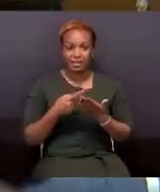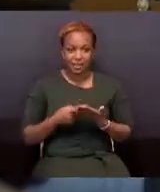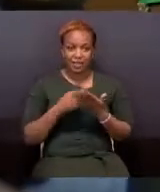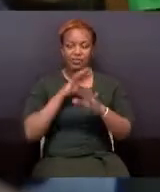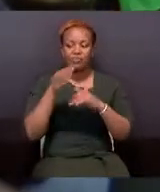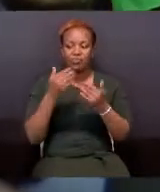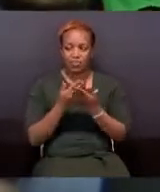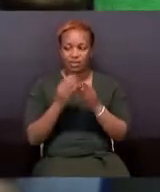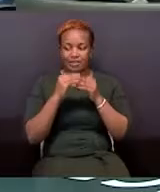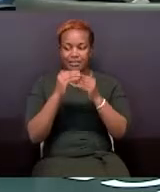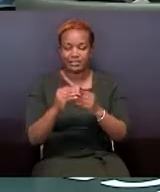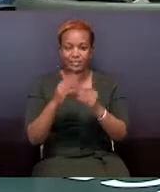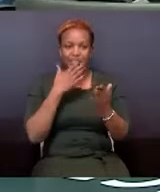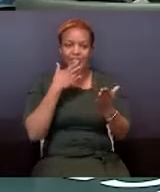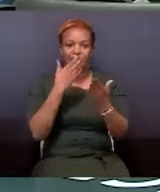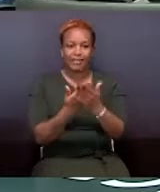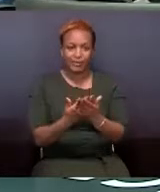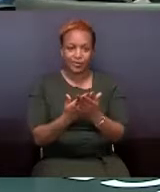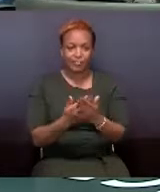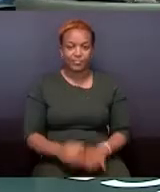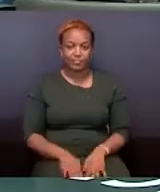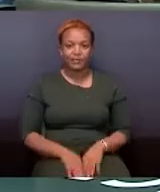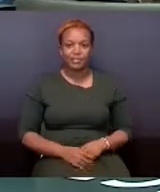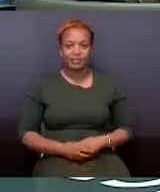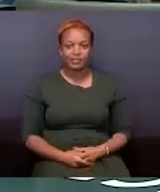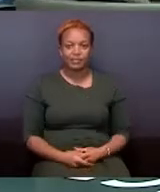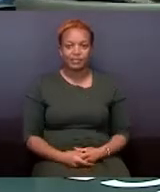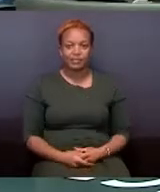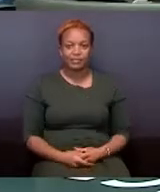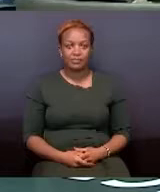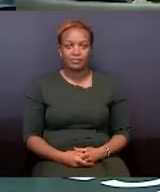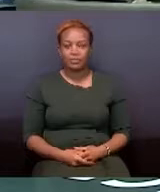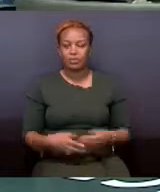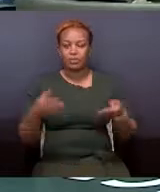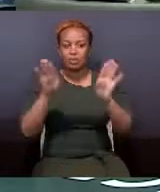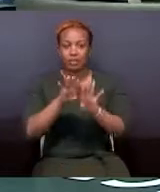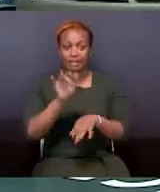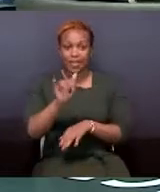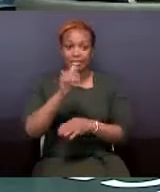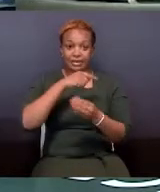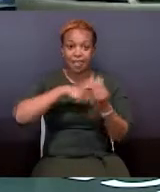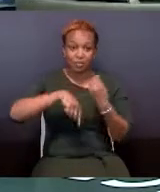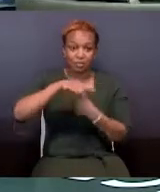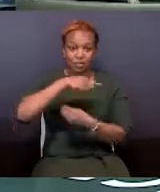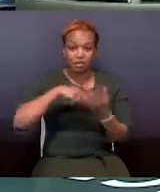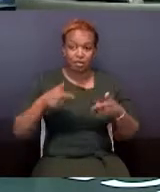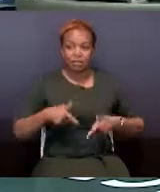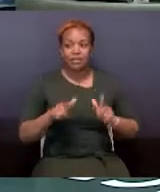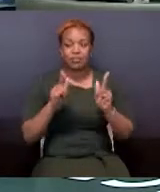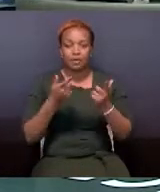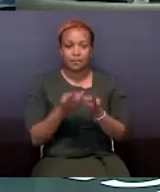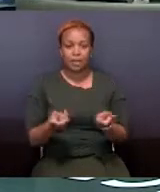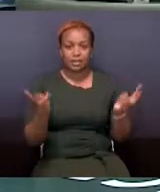co-leadership? Thank you. Thank you very much. Okay, we'll close that round now and allow for our panel to